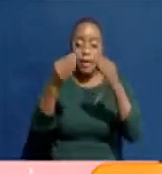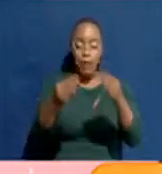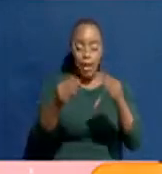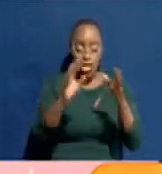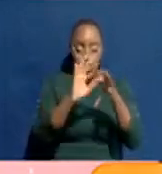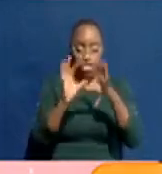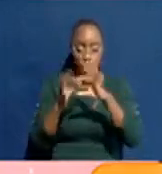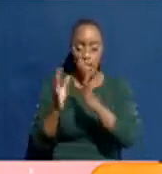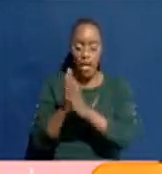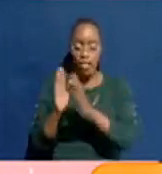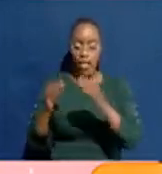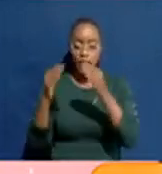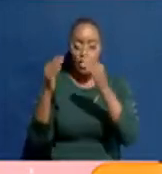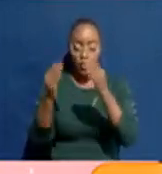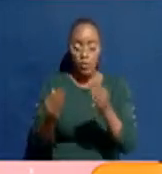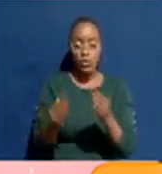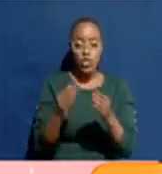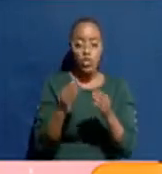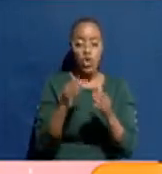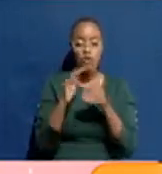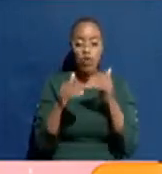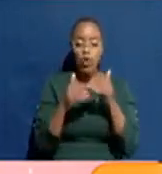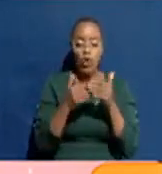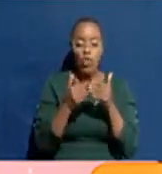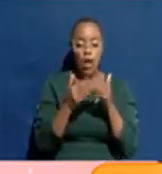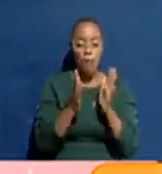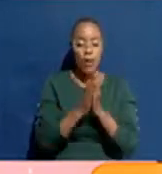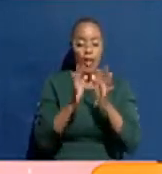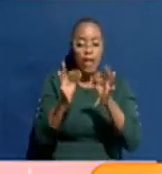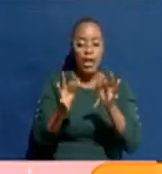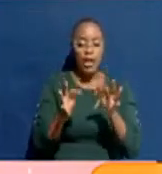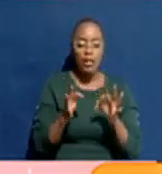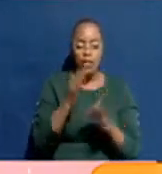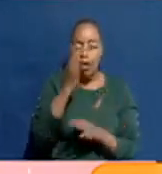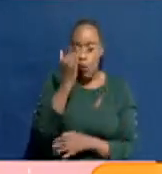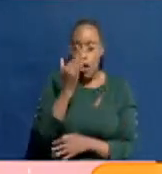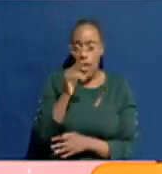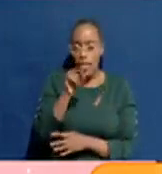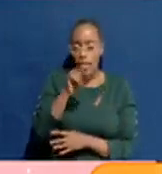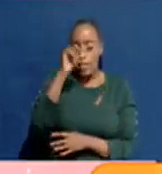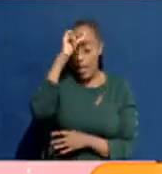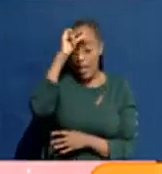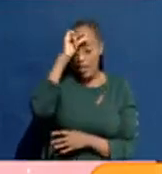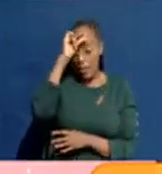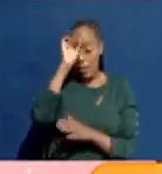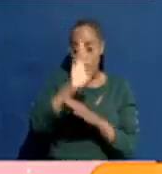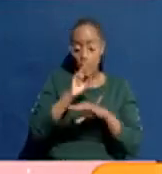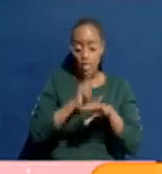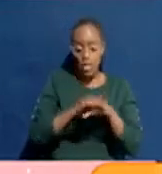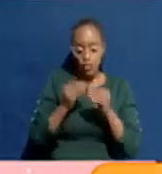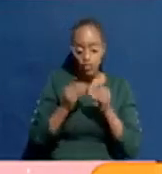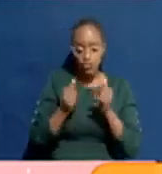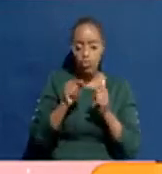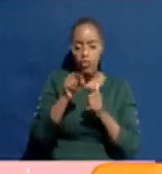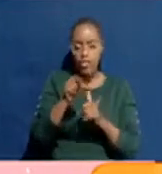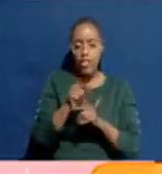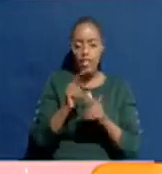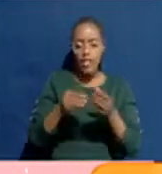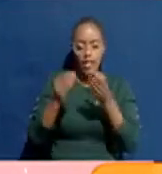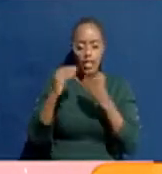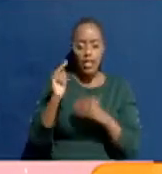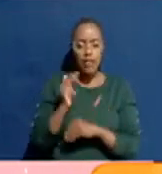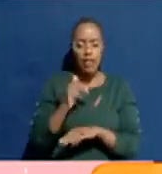the distribution chains are open and accountable. So why doesn't government take the time to fix it and give us a